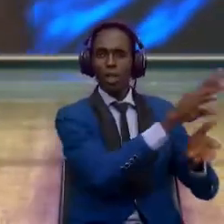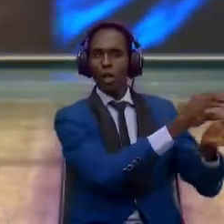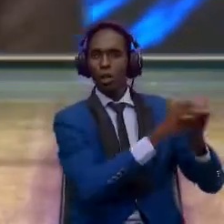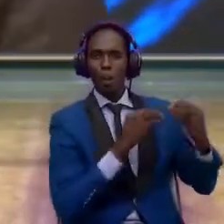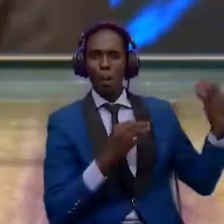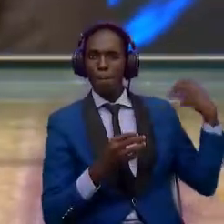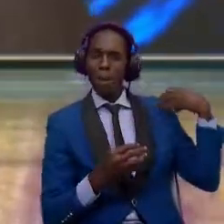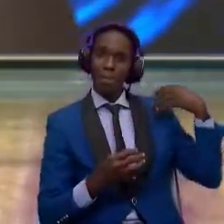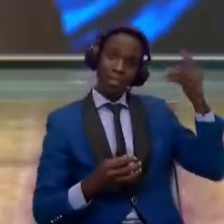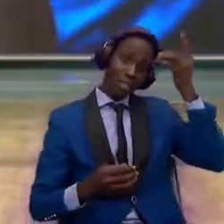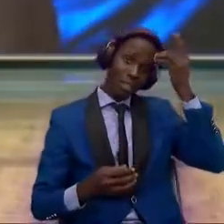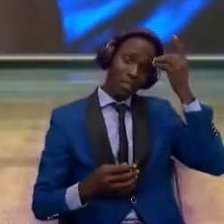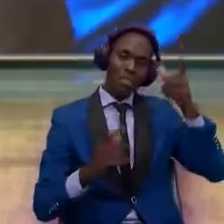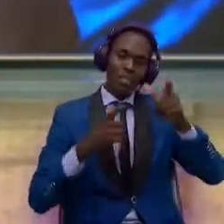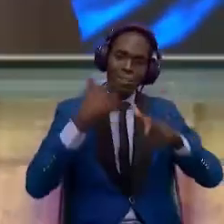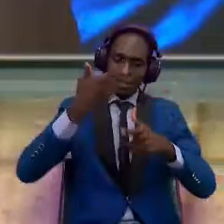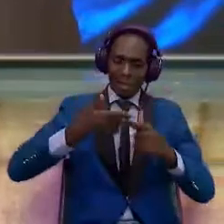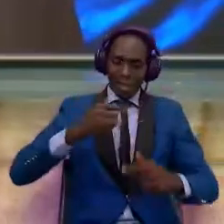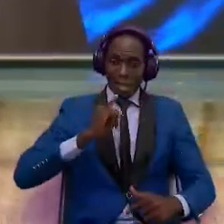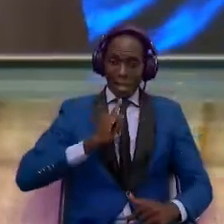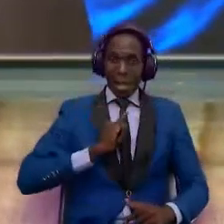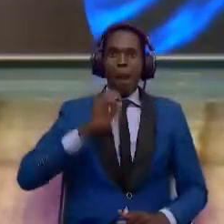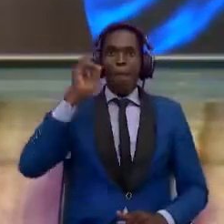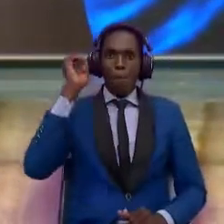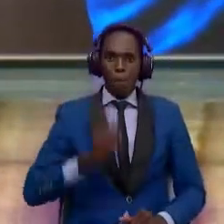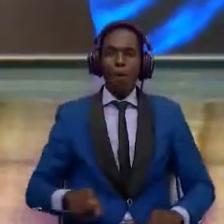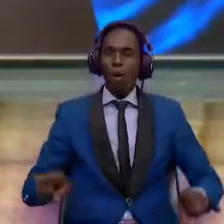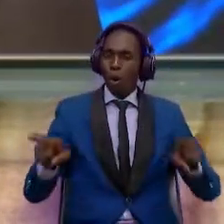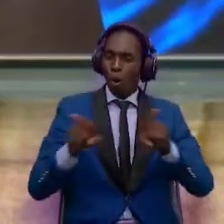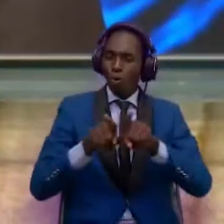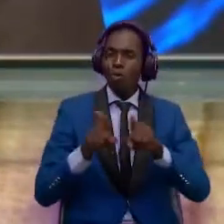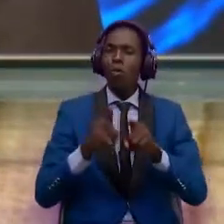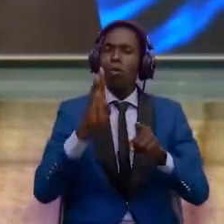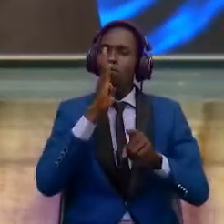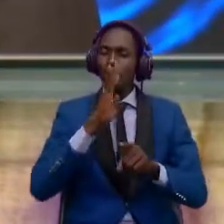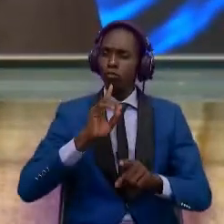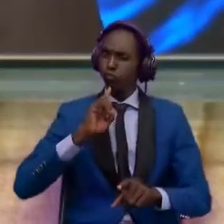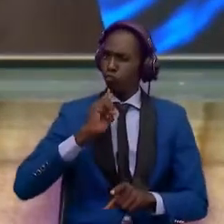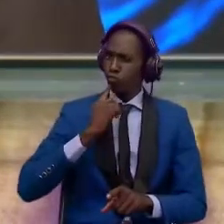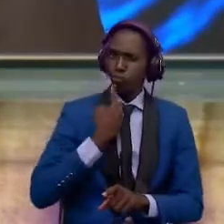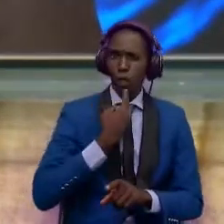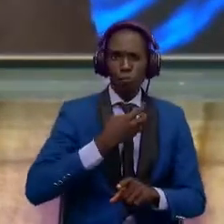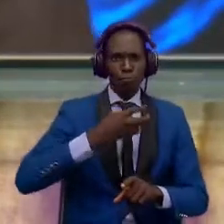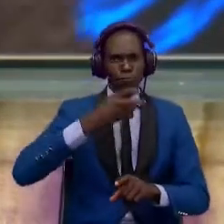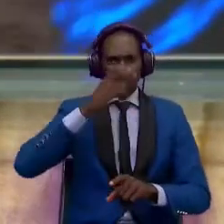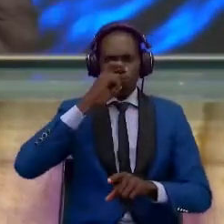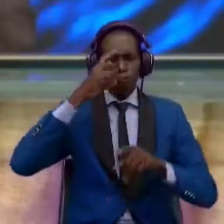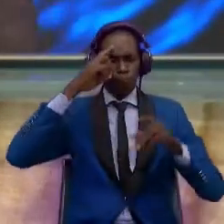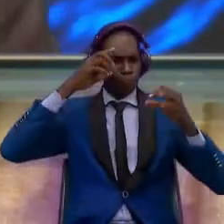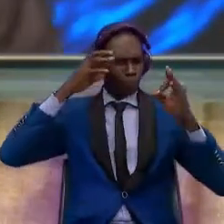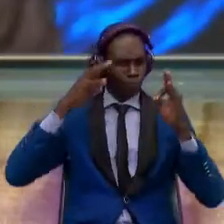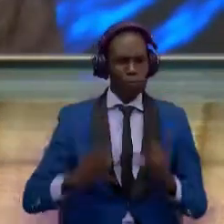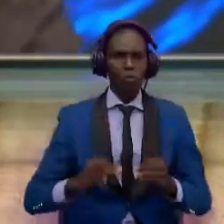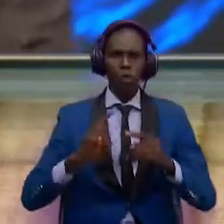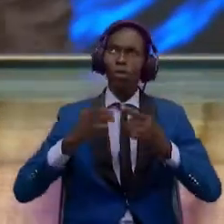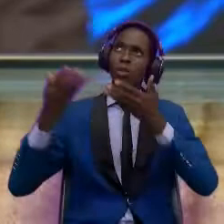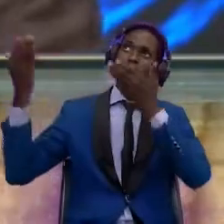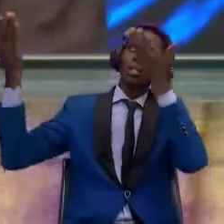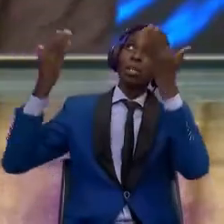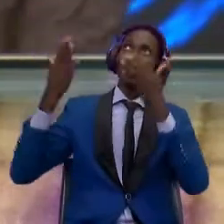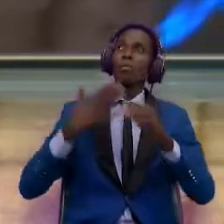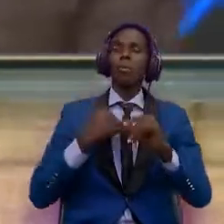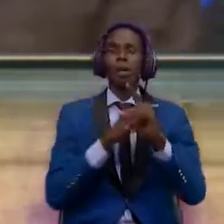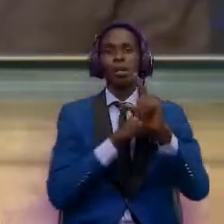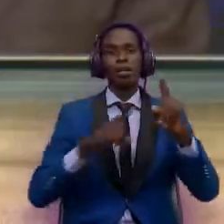then I must be as passionate, as diligent, as determined to serve my Lord. For